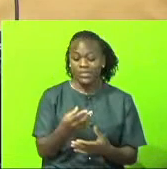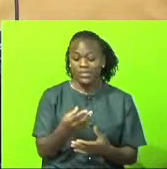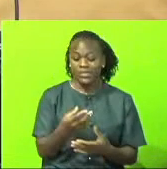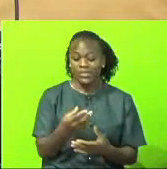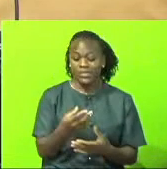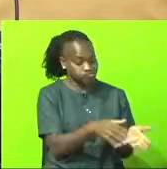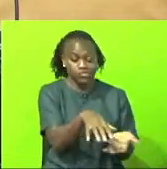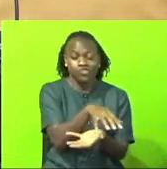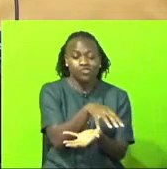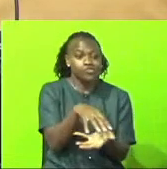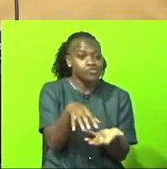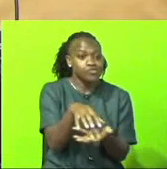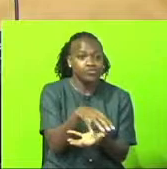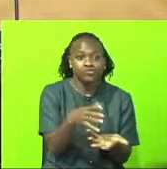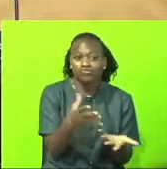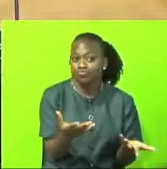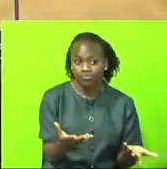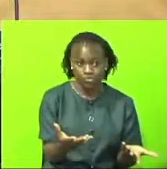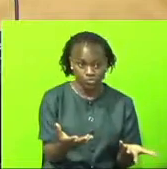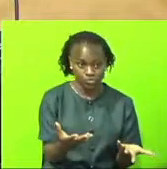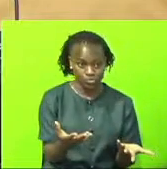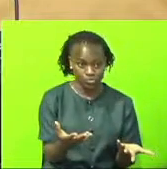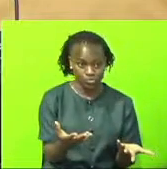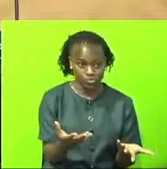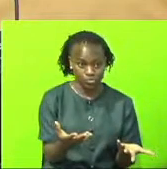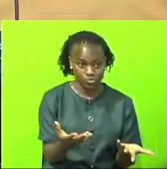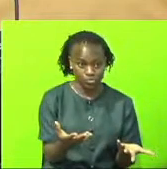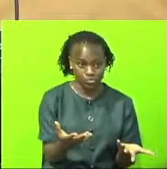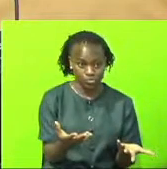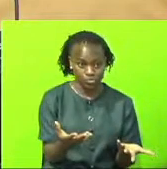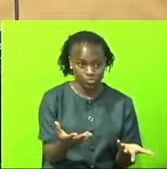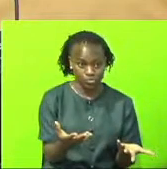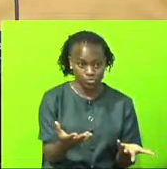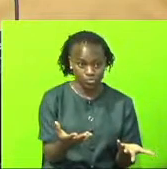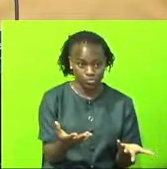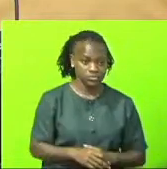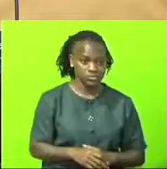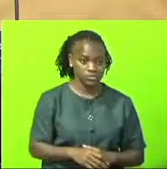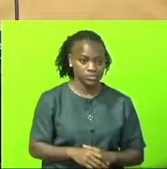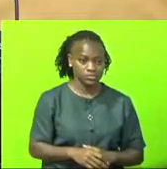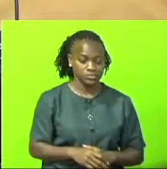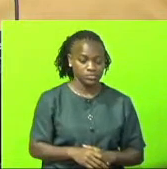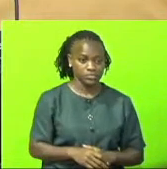mischief they want to invite on this floor. Mr. Speaker,